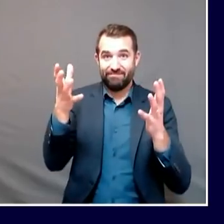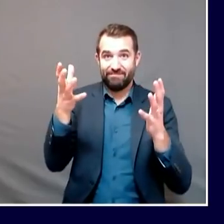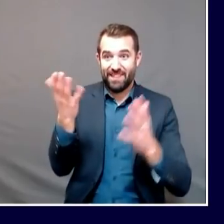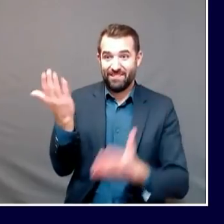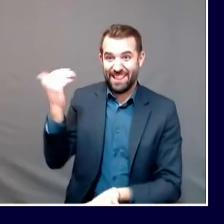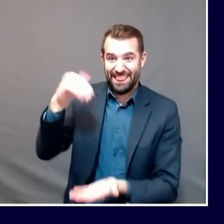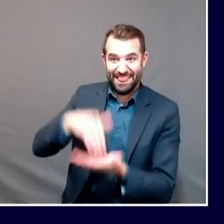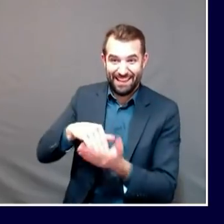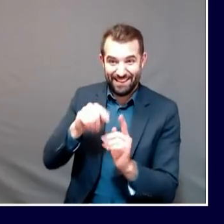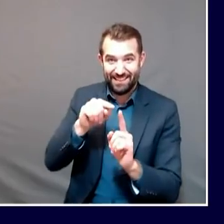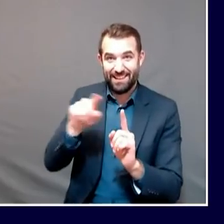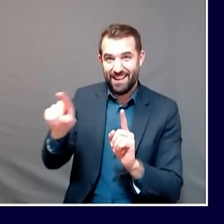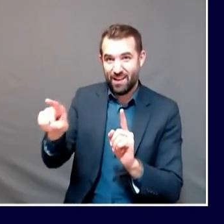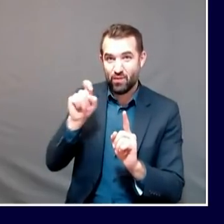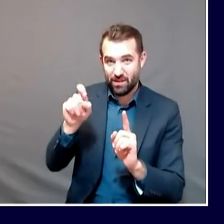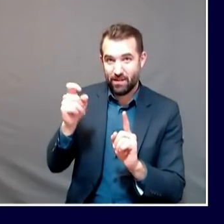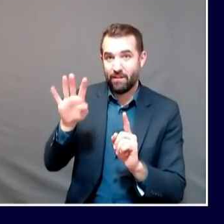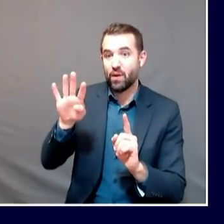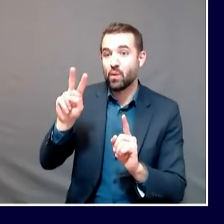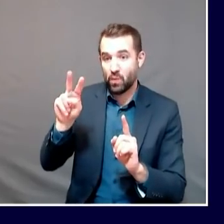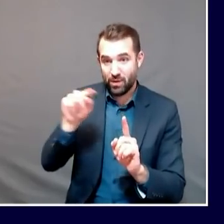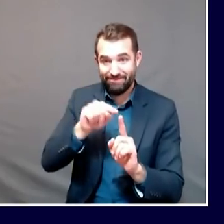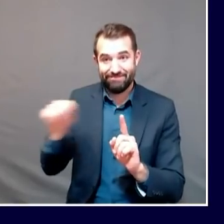15,142 are confirmed and